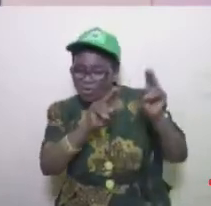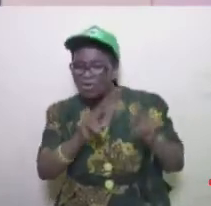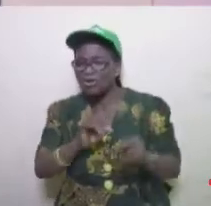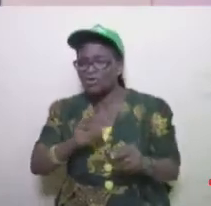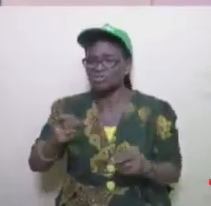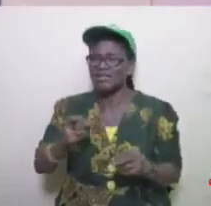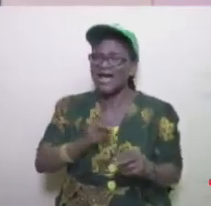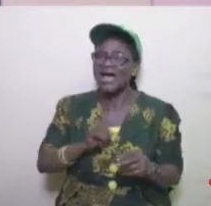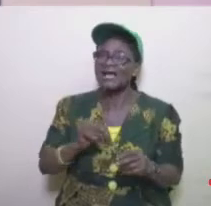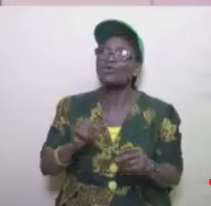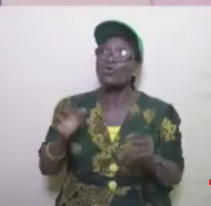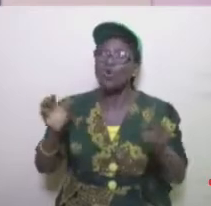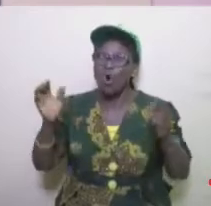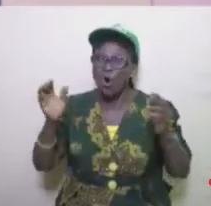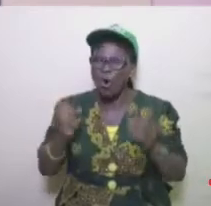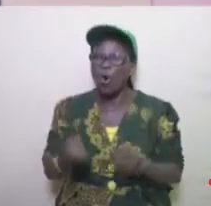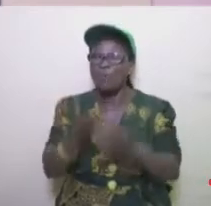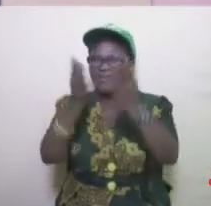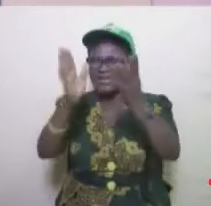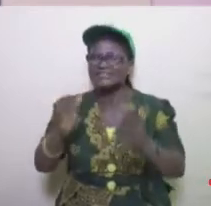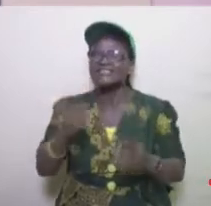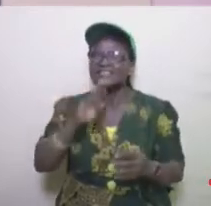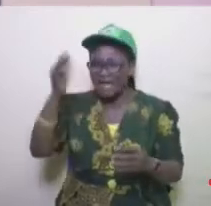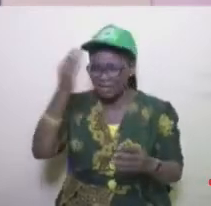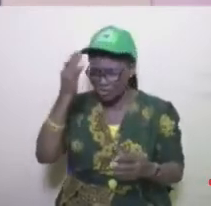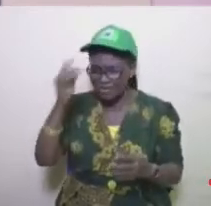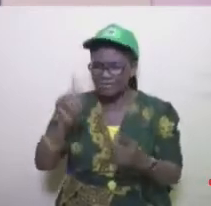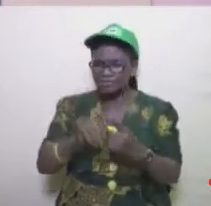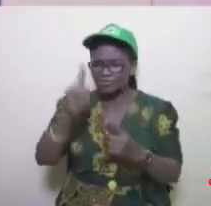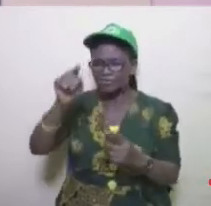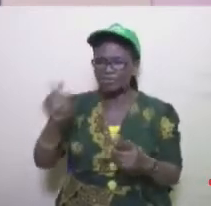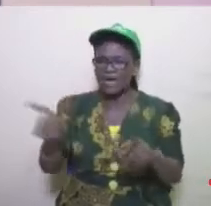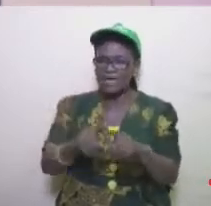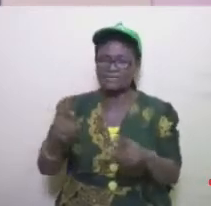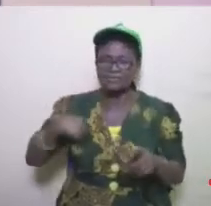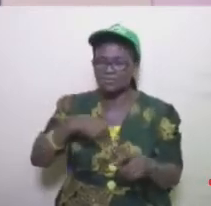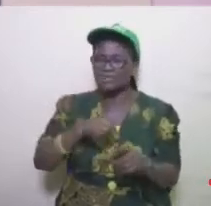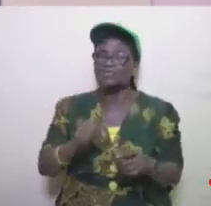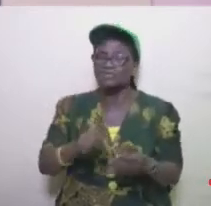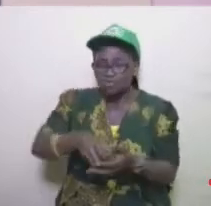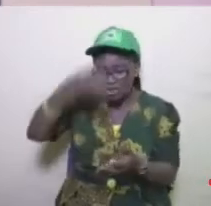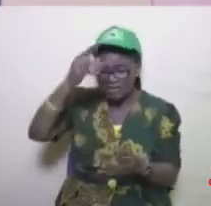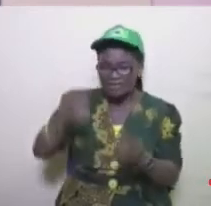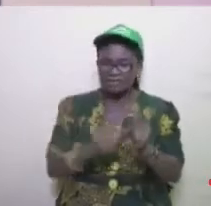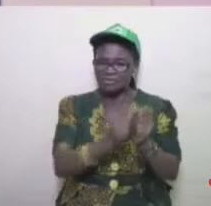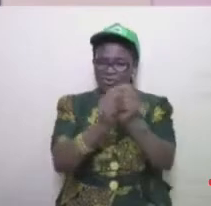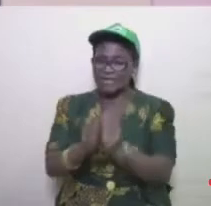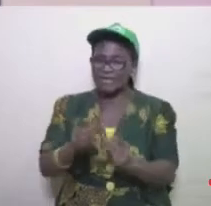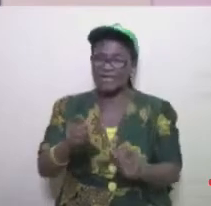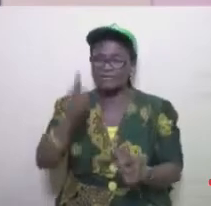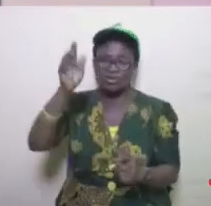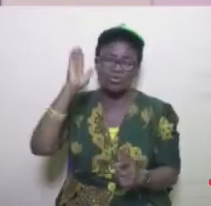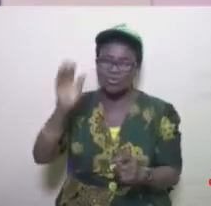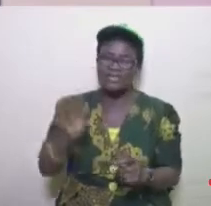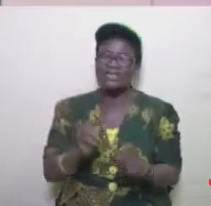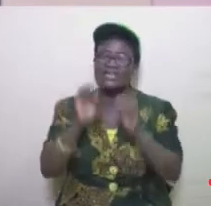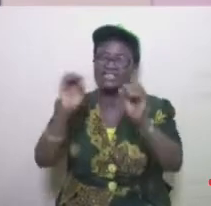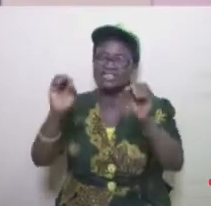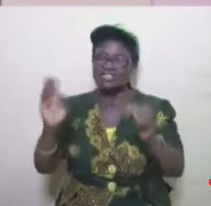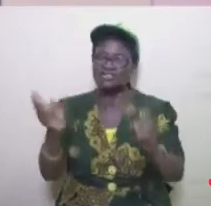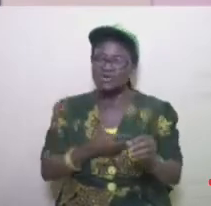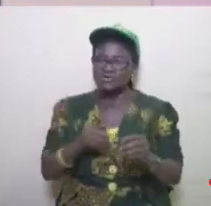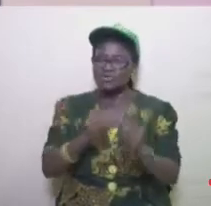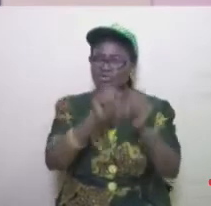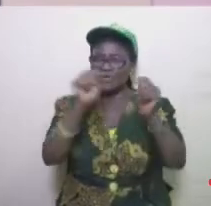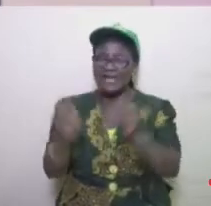their faculty to you, that as we study together, you will teach us together in the name of Jesus. Amen. You will heal